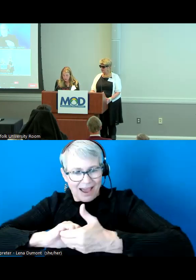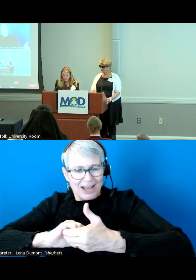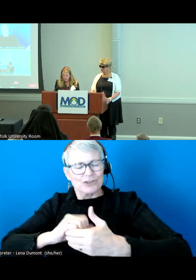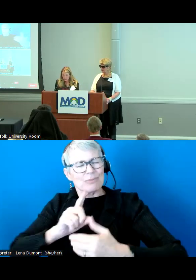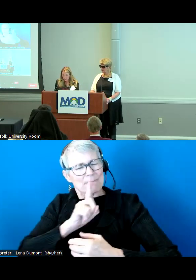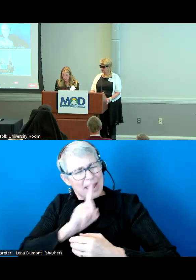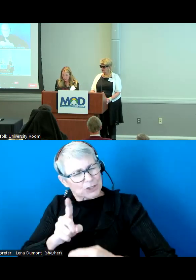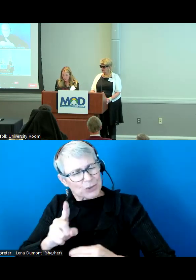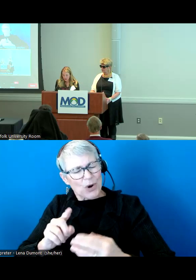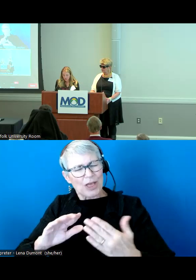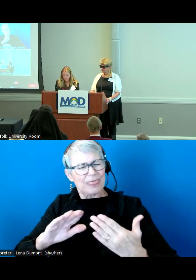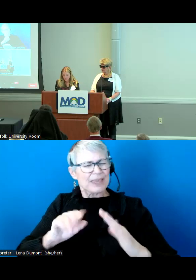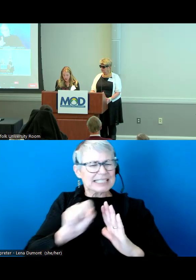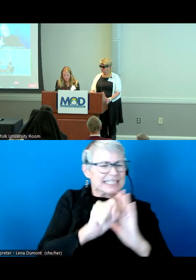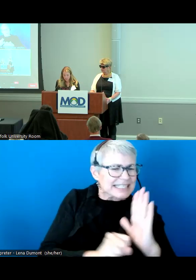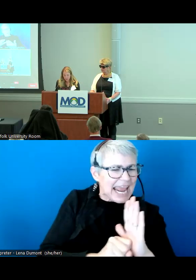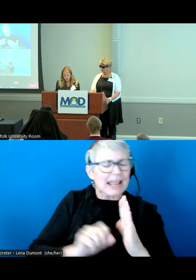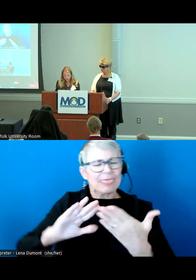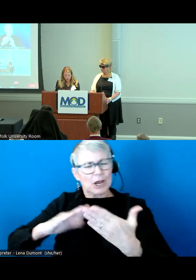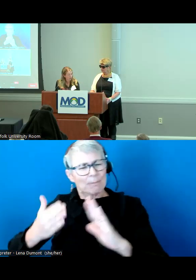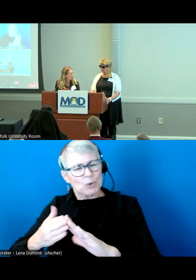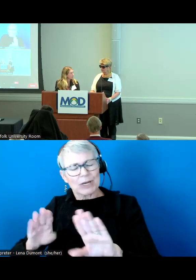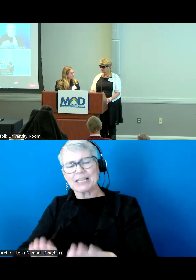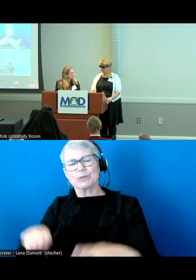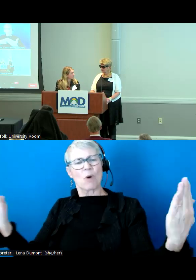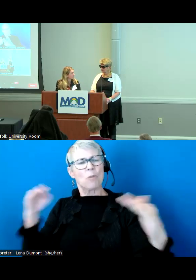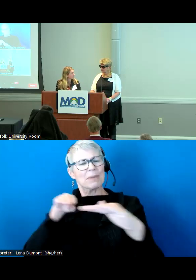Mary's going to tell you about some upcoming training.